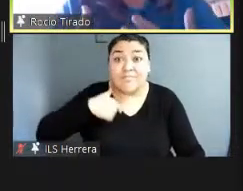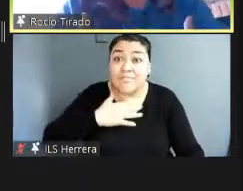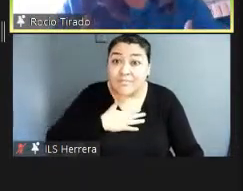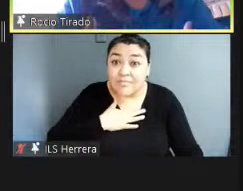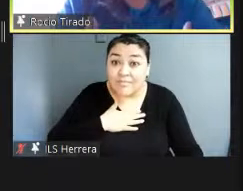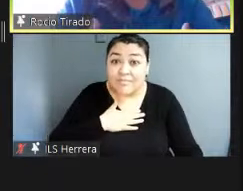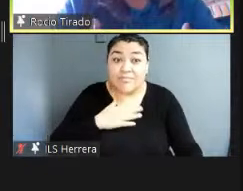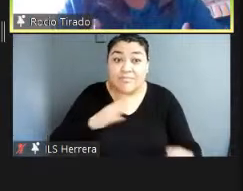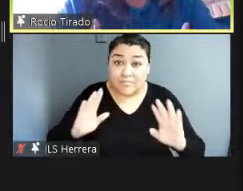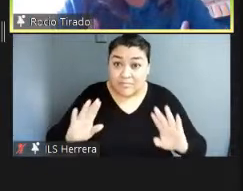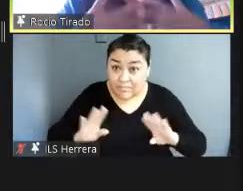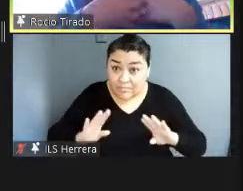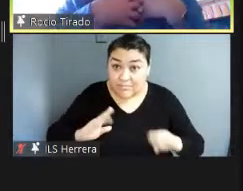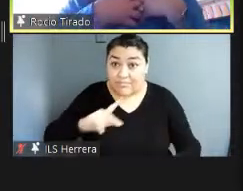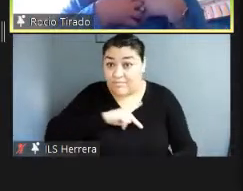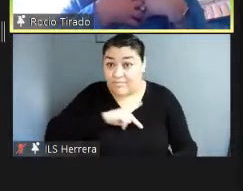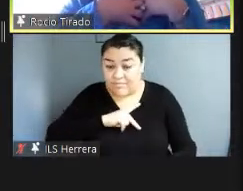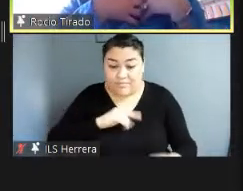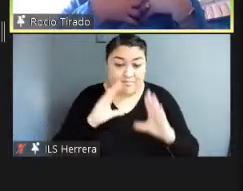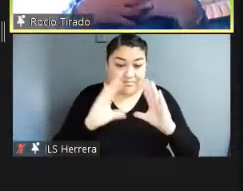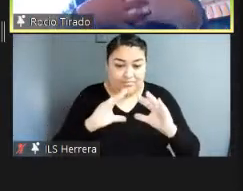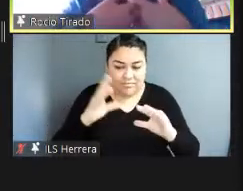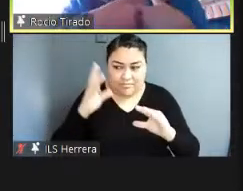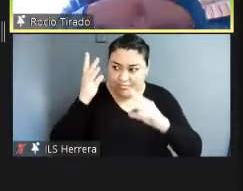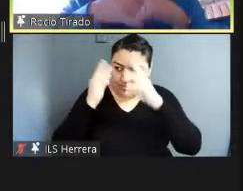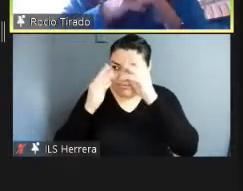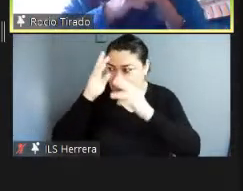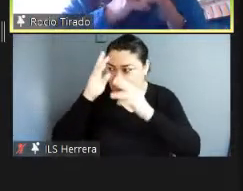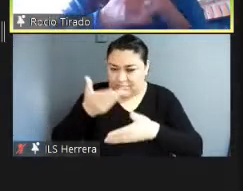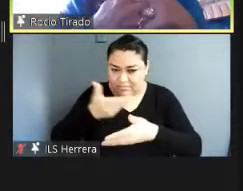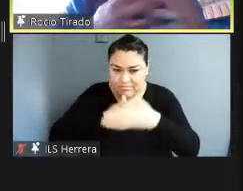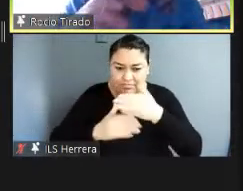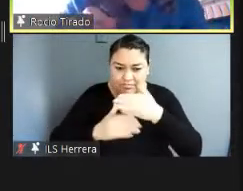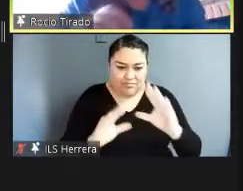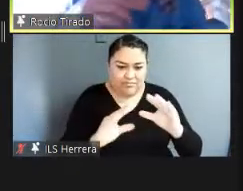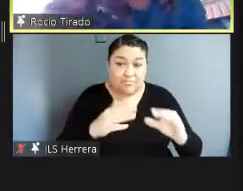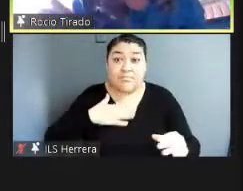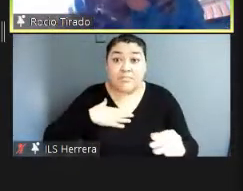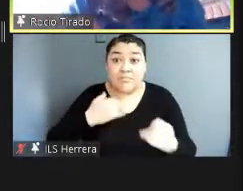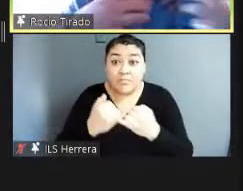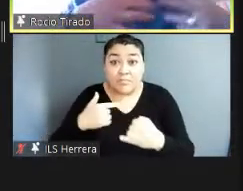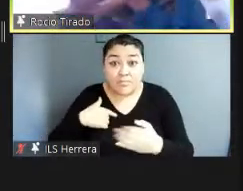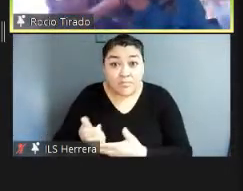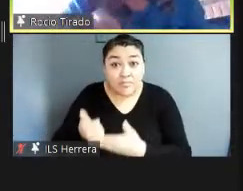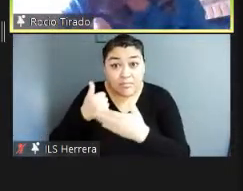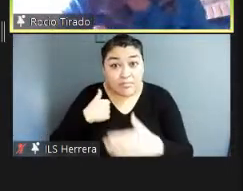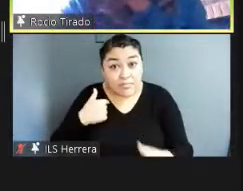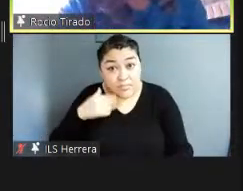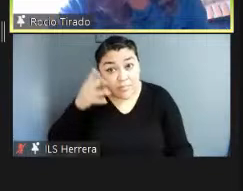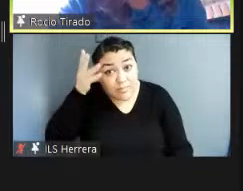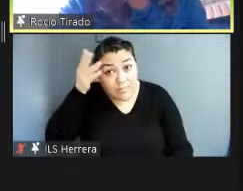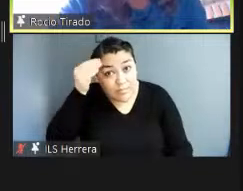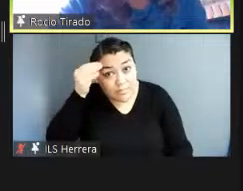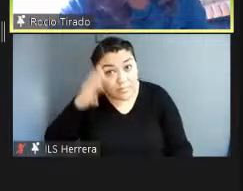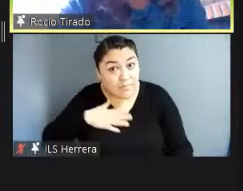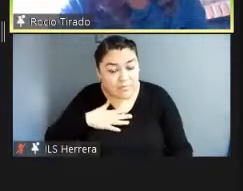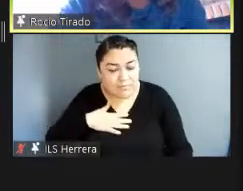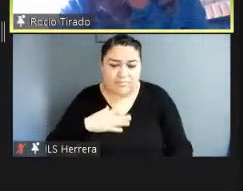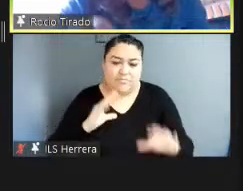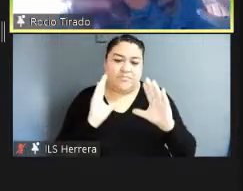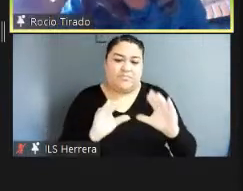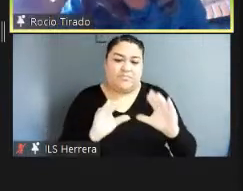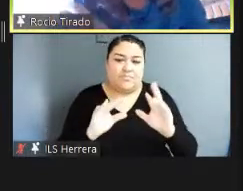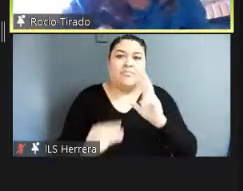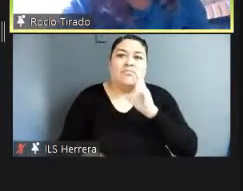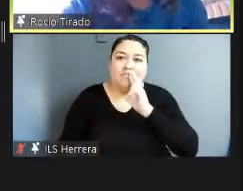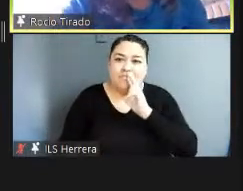enrich the way in which we teach and even to favor our own learning. In my view, this is